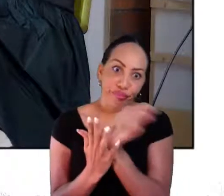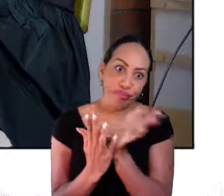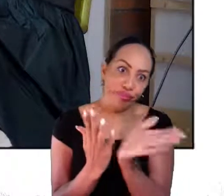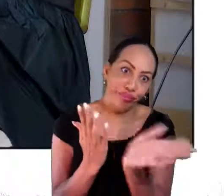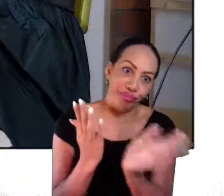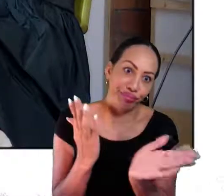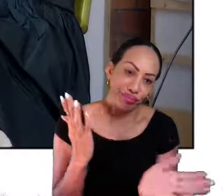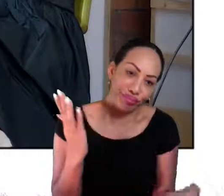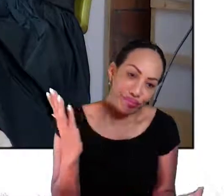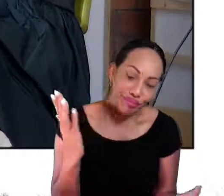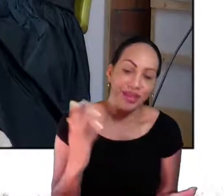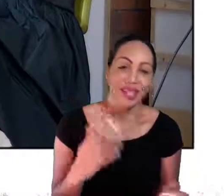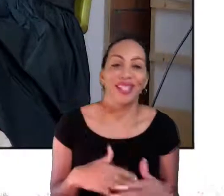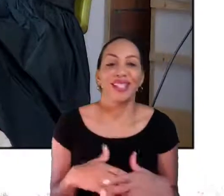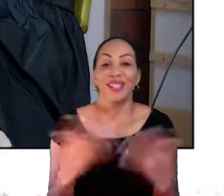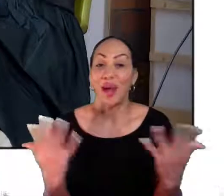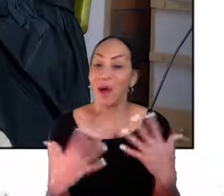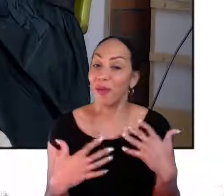did lots of